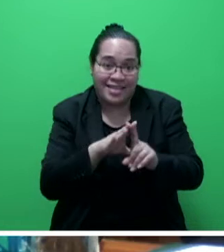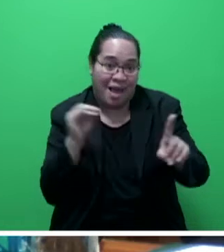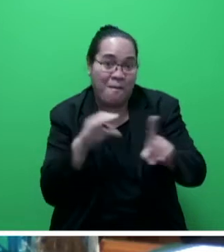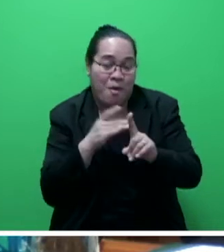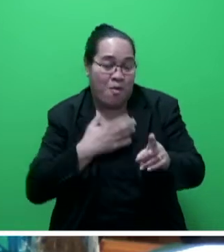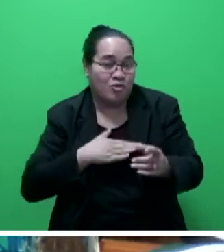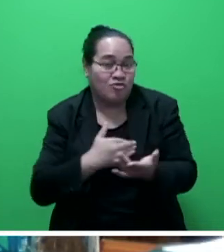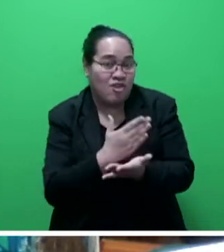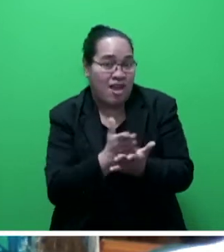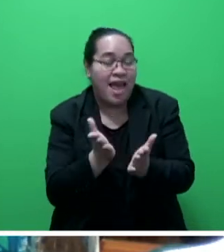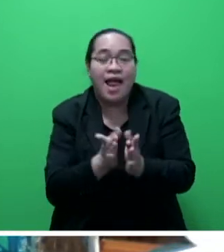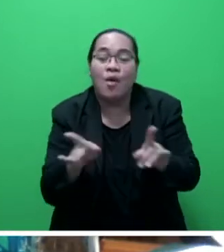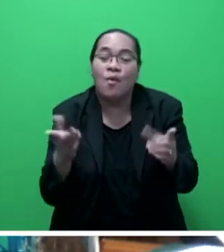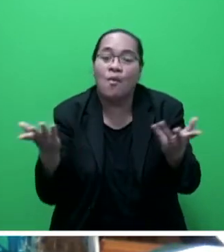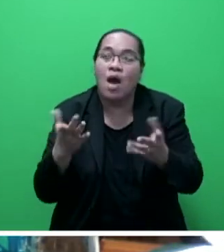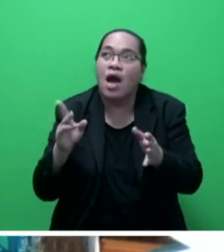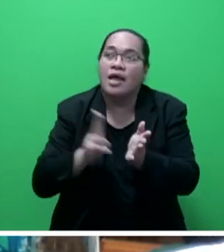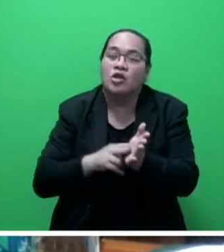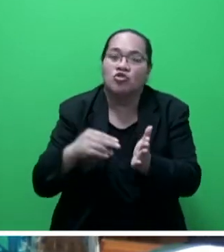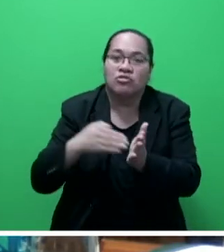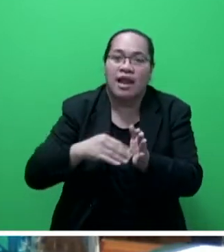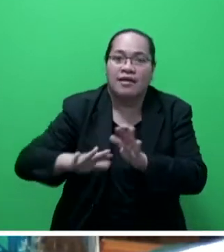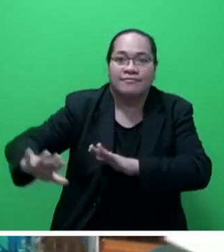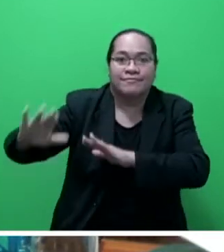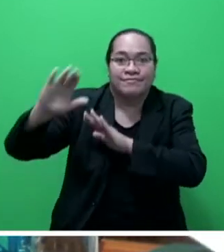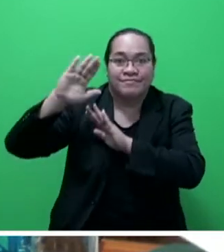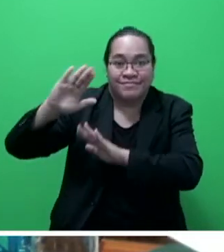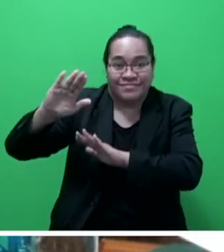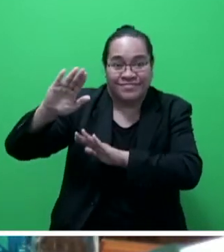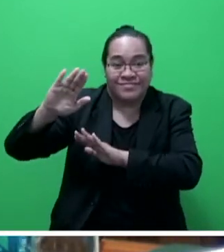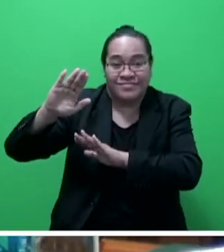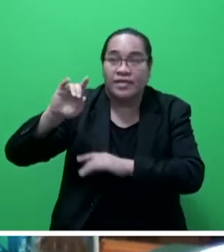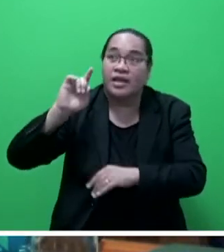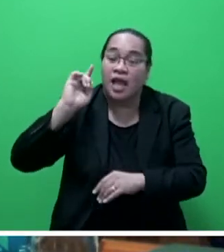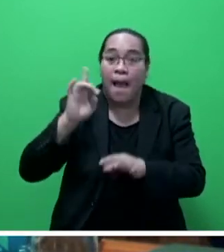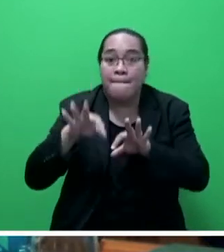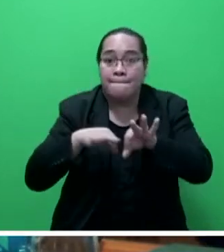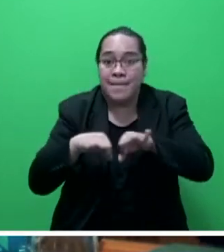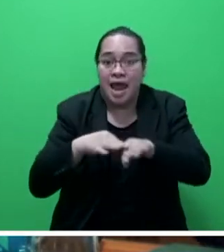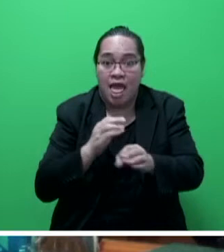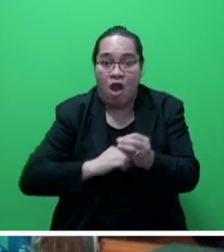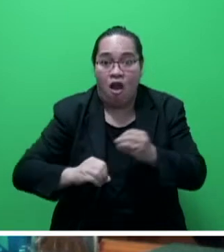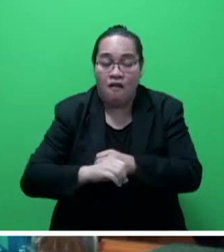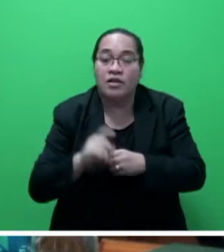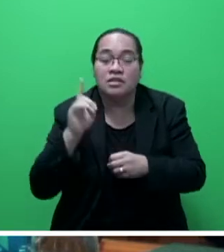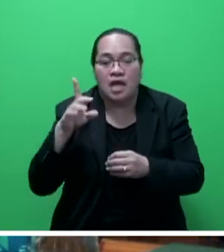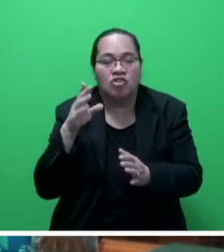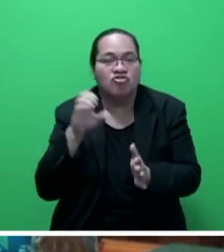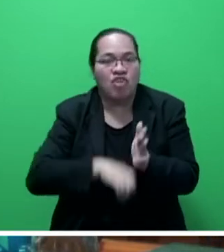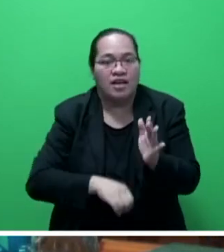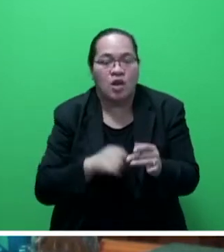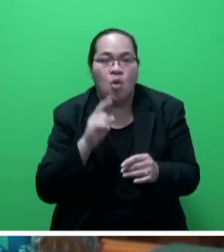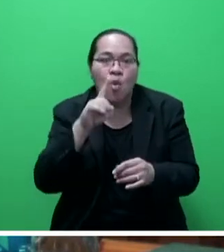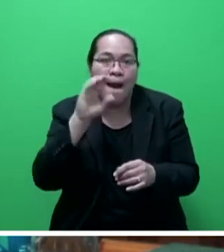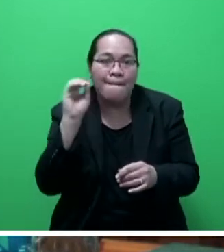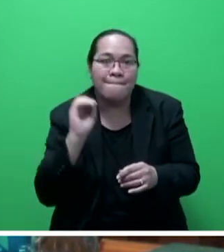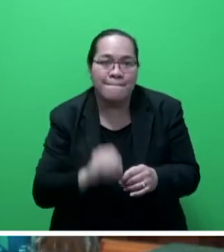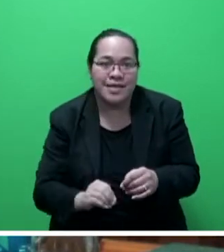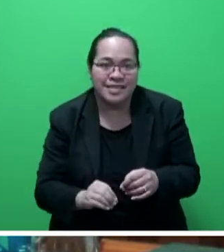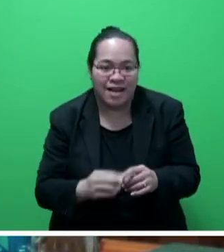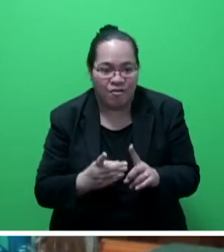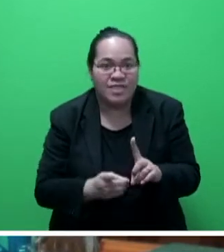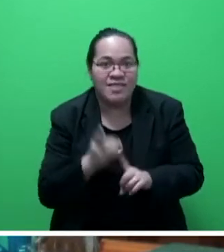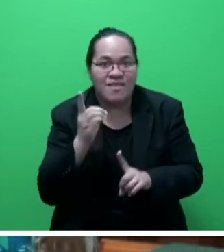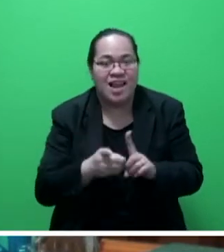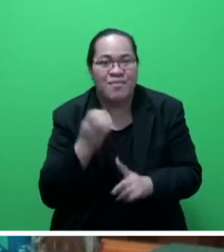share with you is in New Zealand. In New Zealand, the planning office, they charge around 1% as the